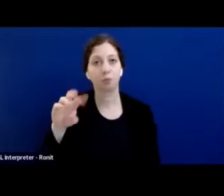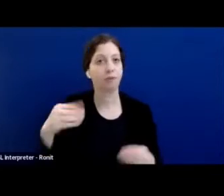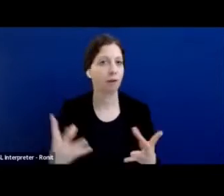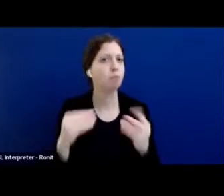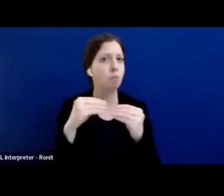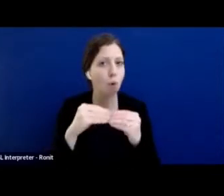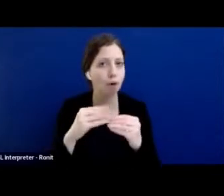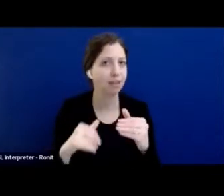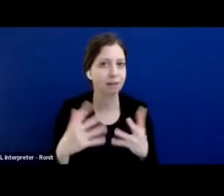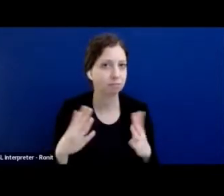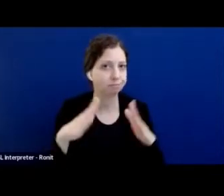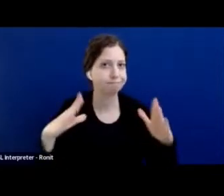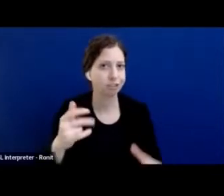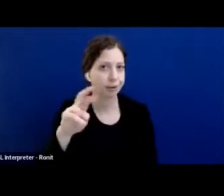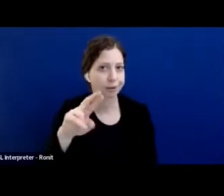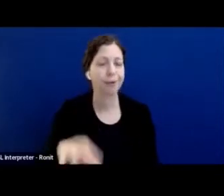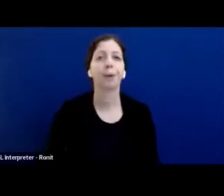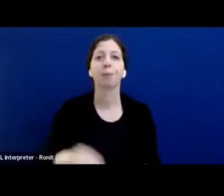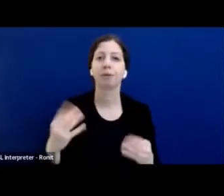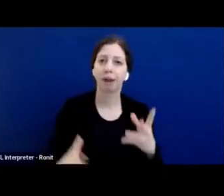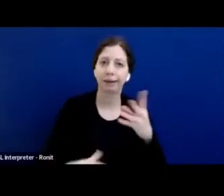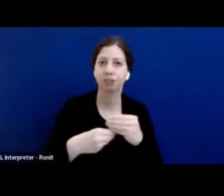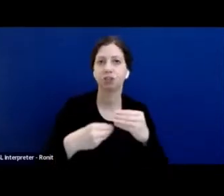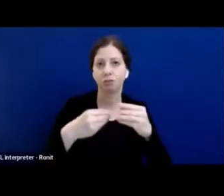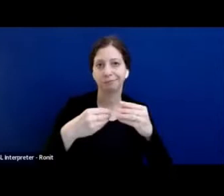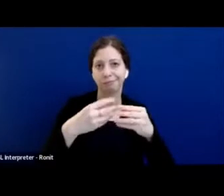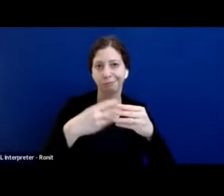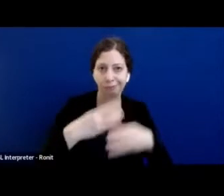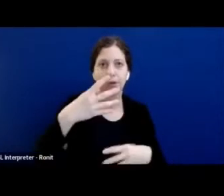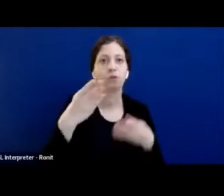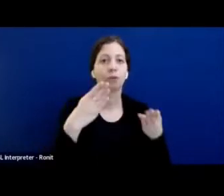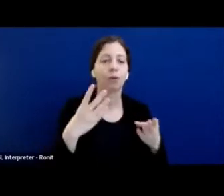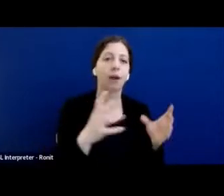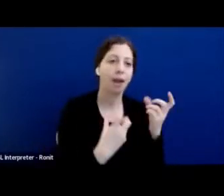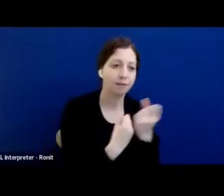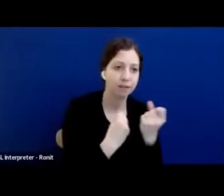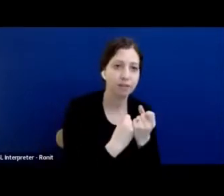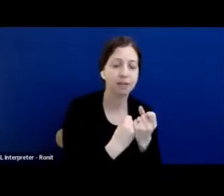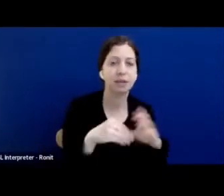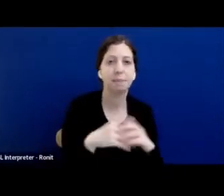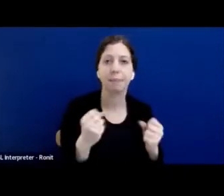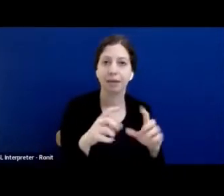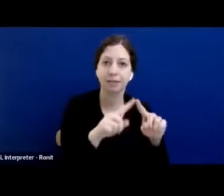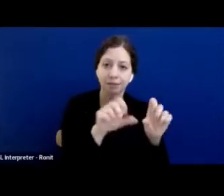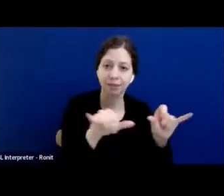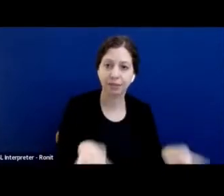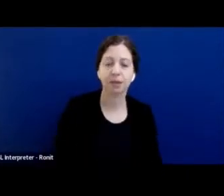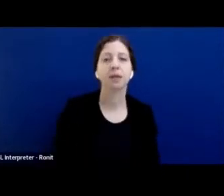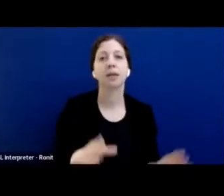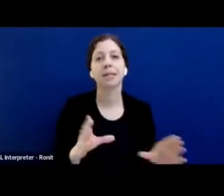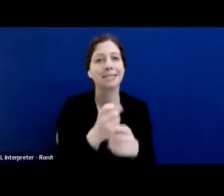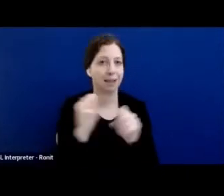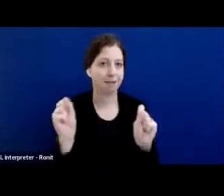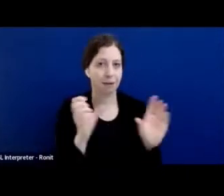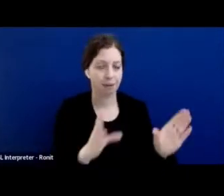than shelter. They provide a lot of additional services. We do advocacy in lots of different systems. We do safety planning,